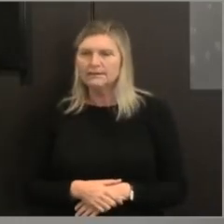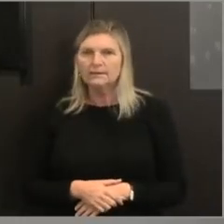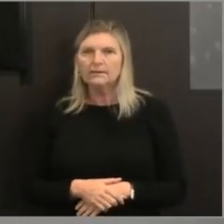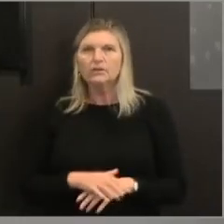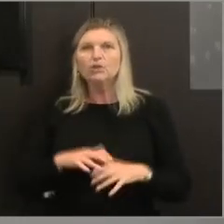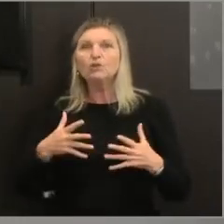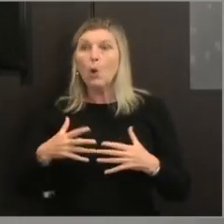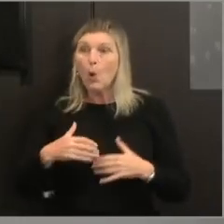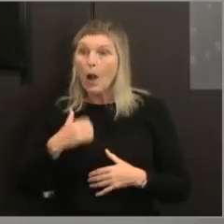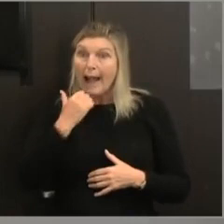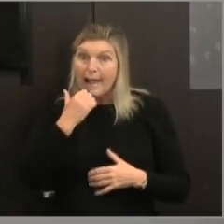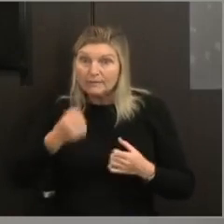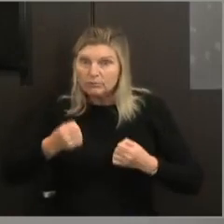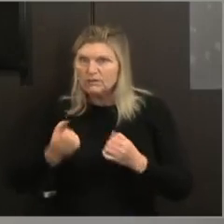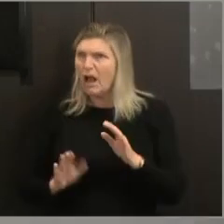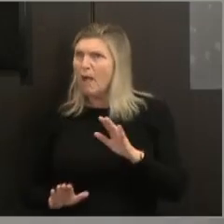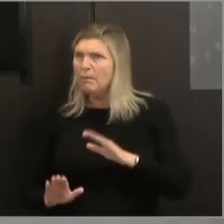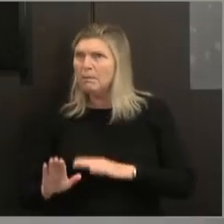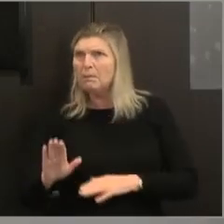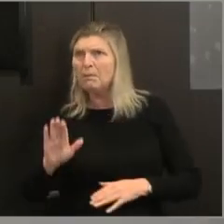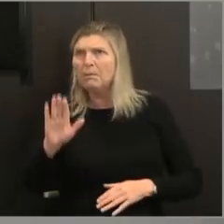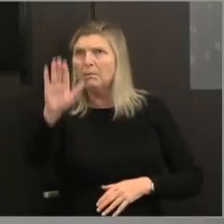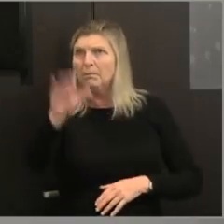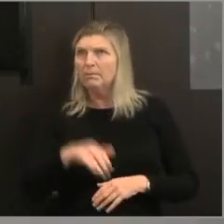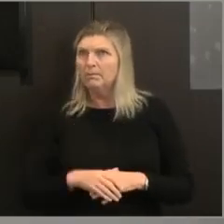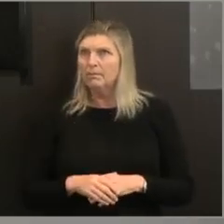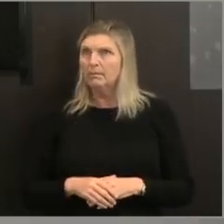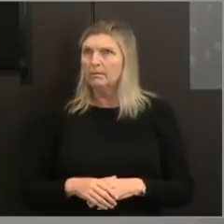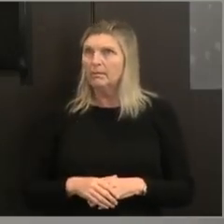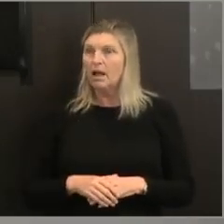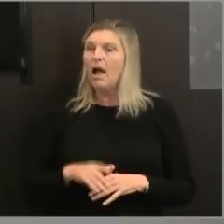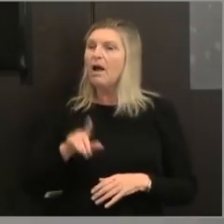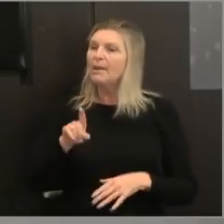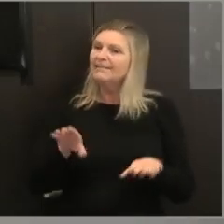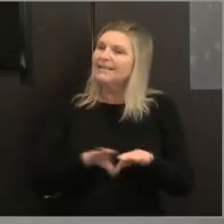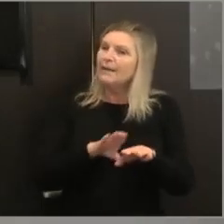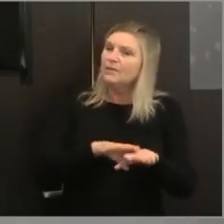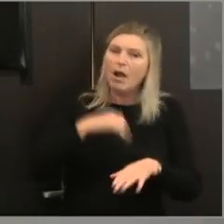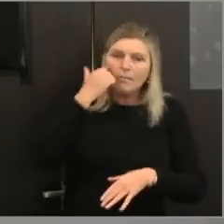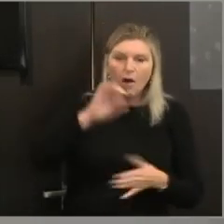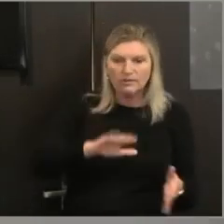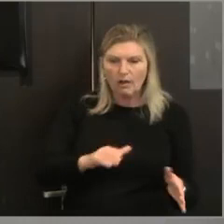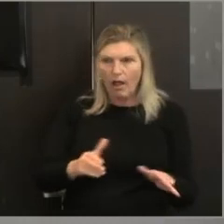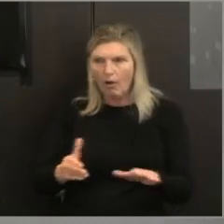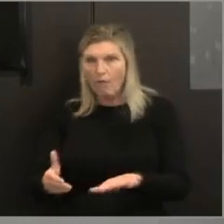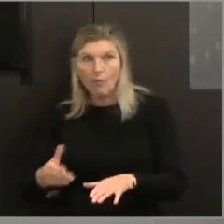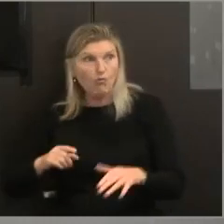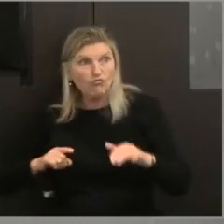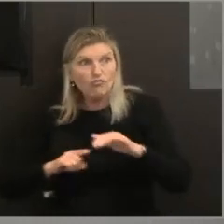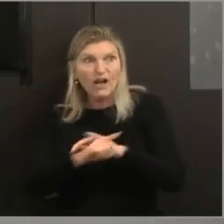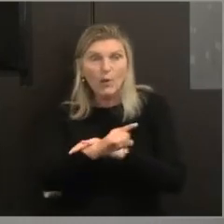So the prison rate rose, but then with the dying race and the retreat into rural safety,